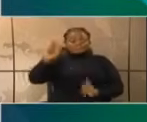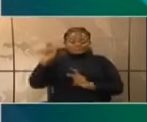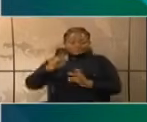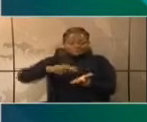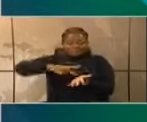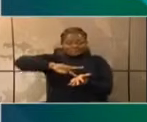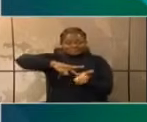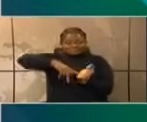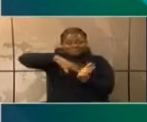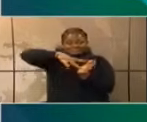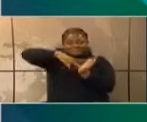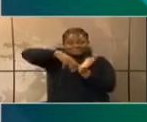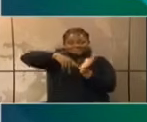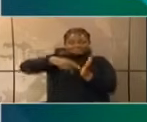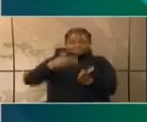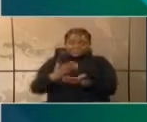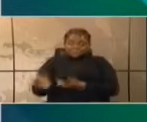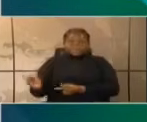only copy.